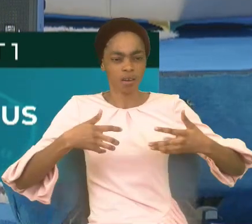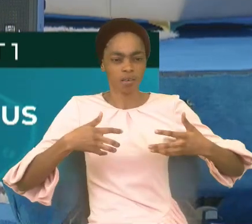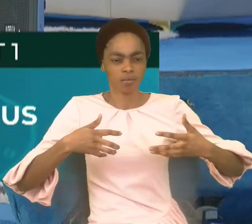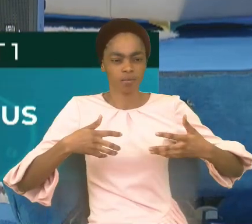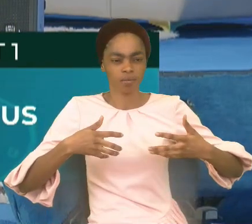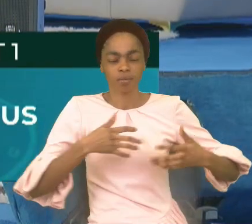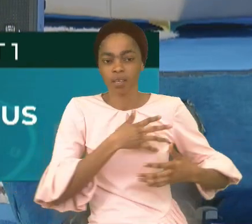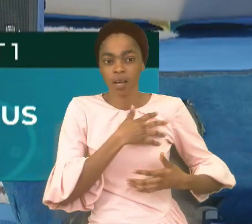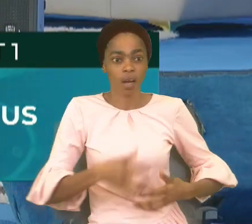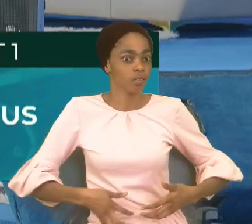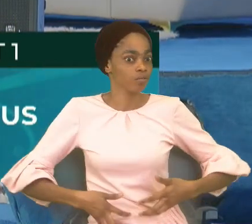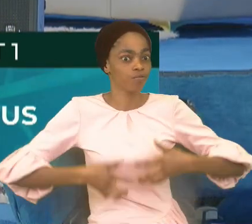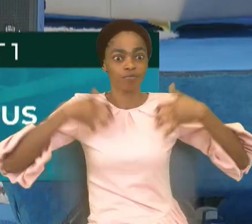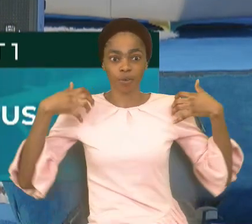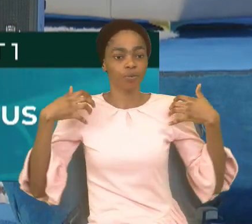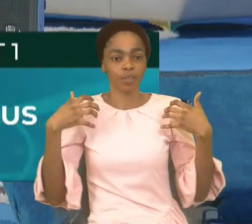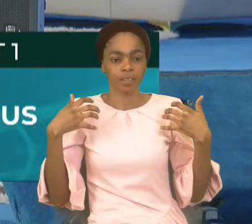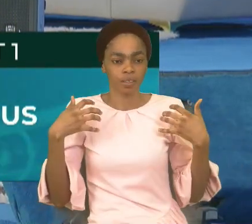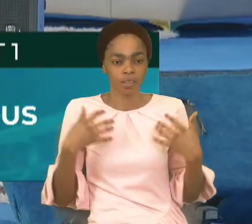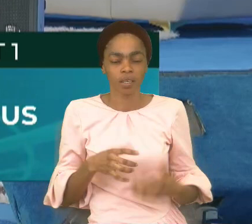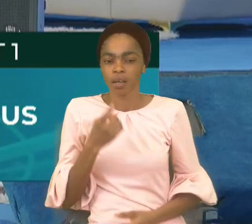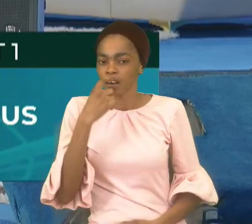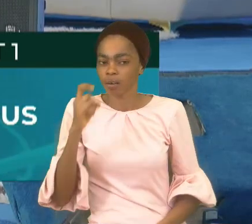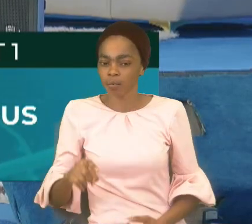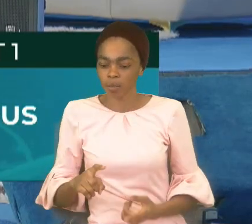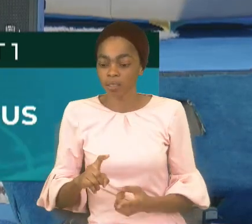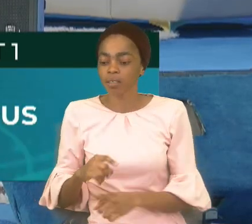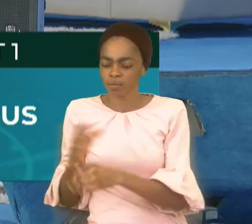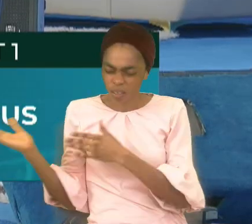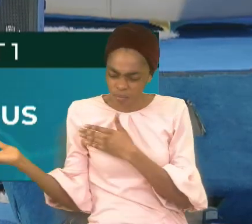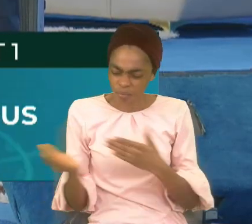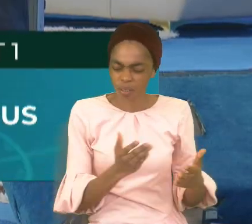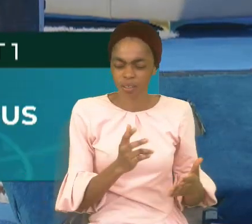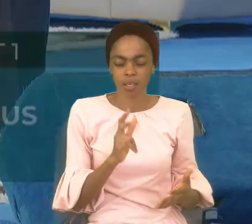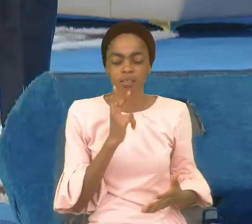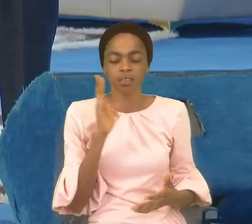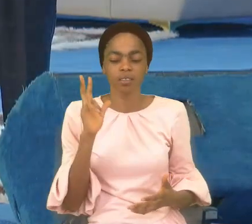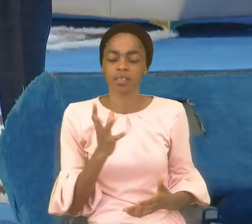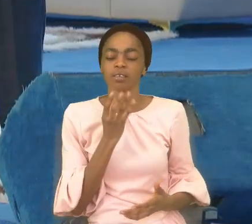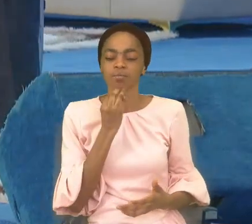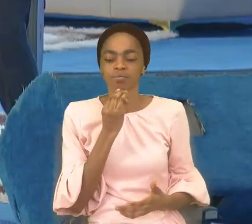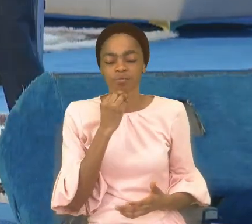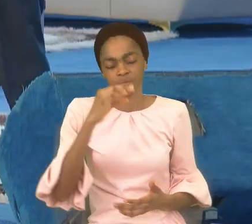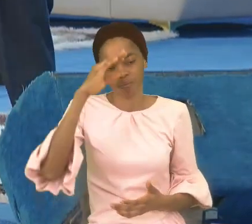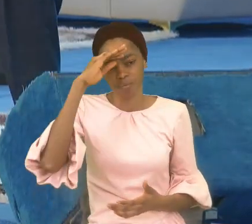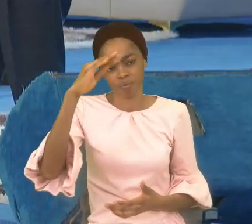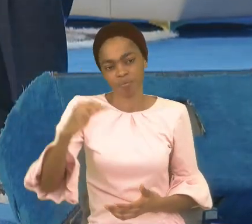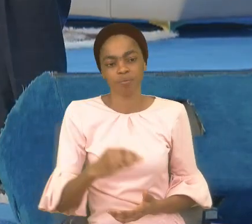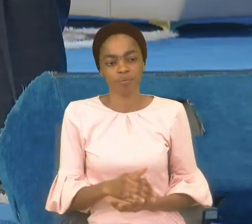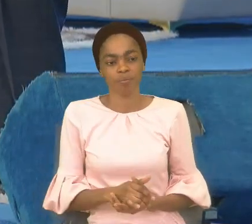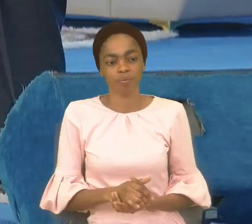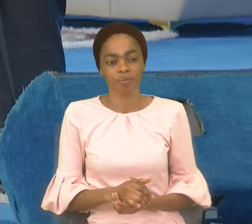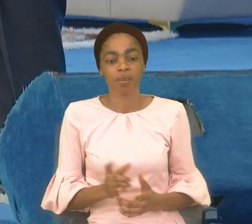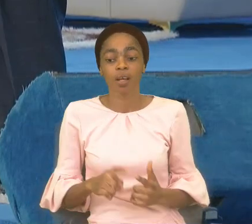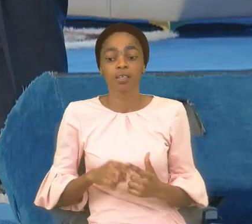to bring Shadrach, Meshach, and Abednego. Then they brought these